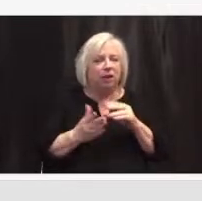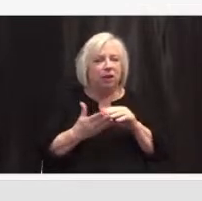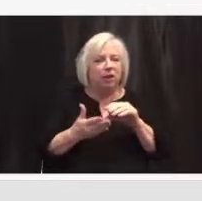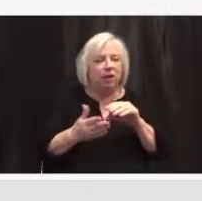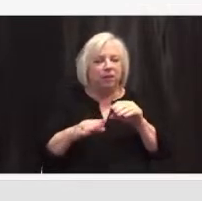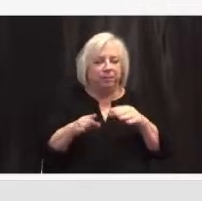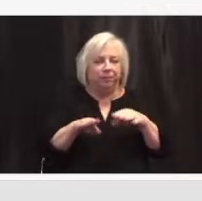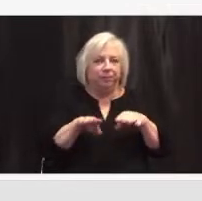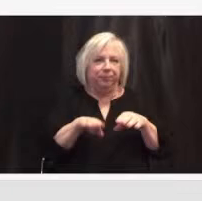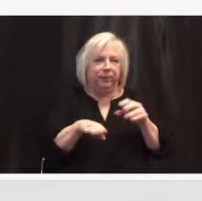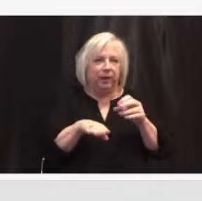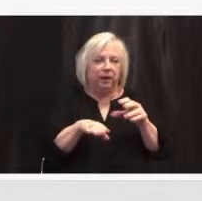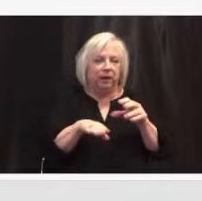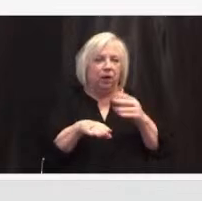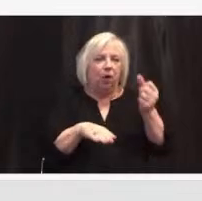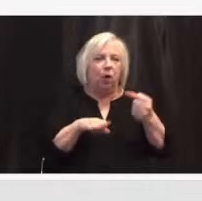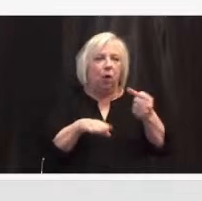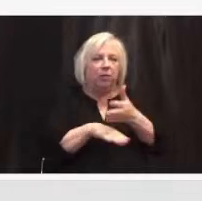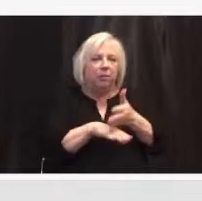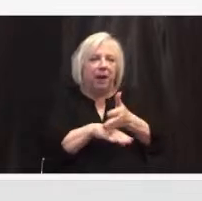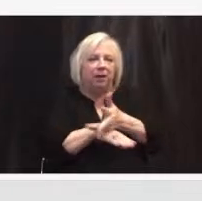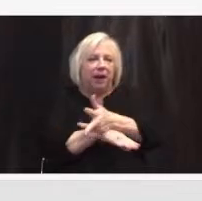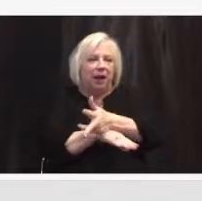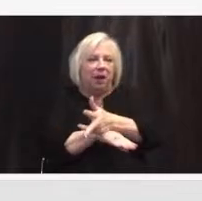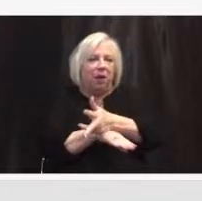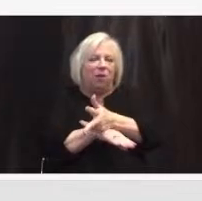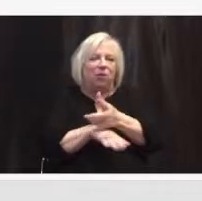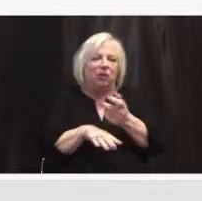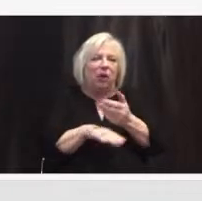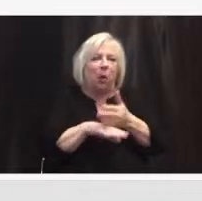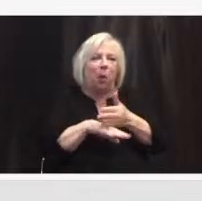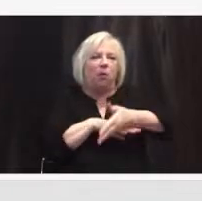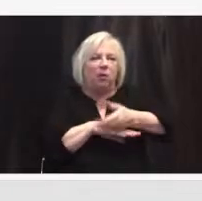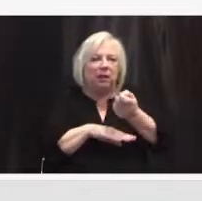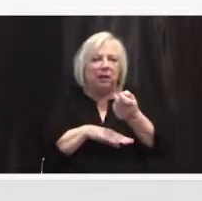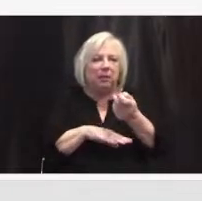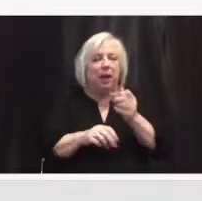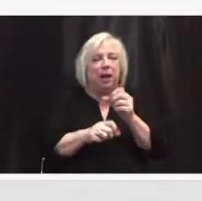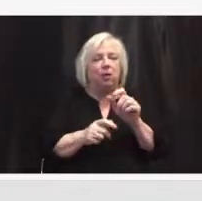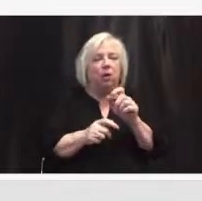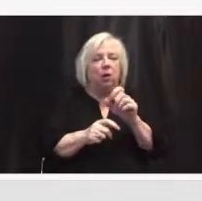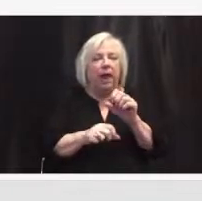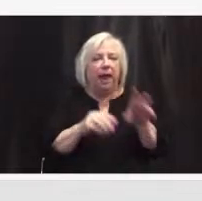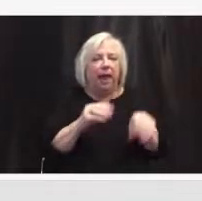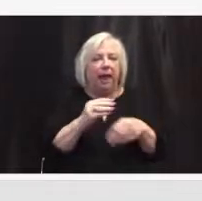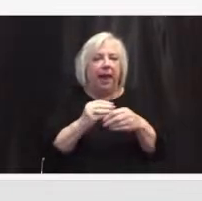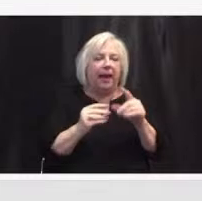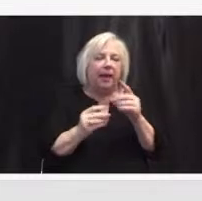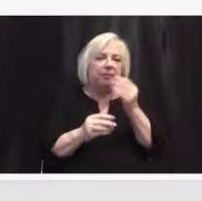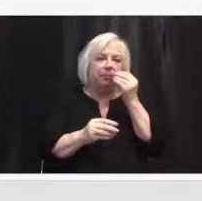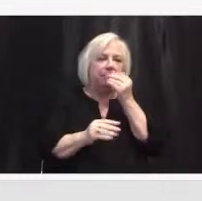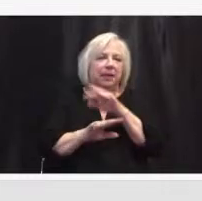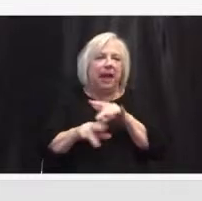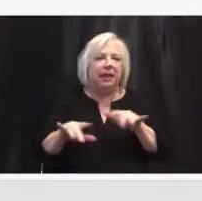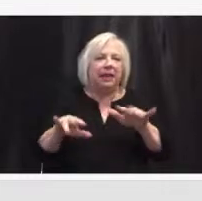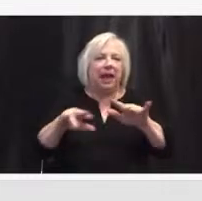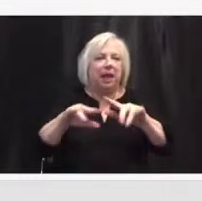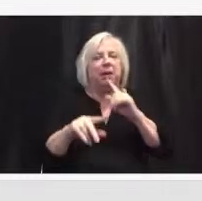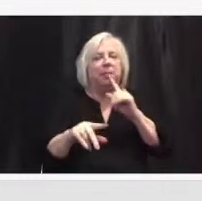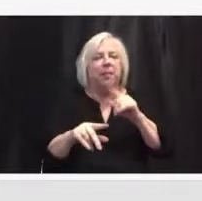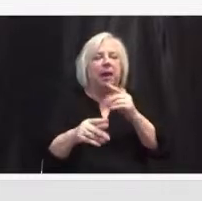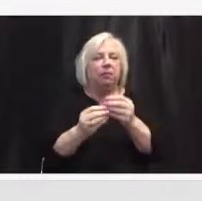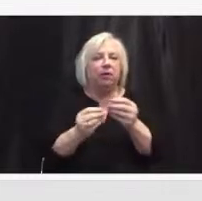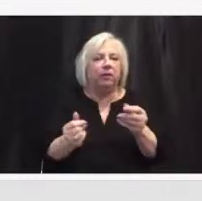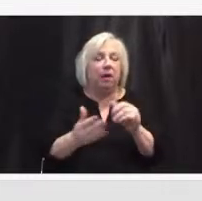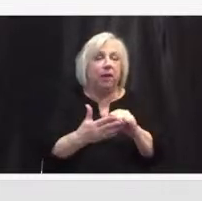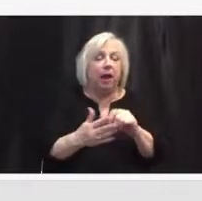reworking that landscaping essentially would resolve that issue. Also, just want to address the value thing. I don't